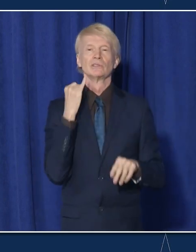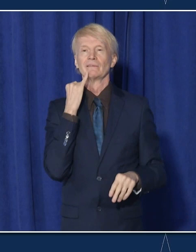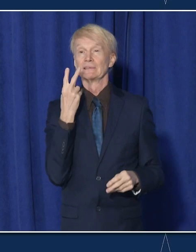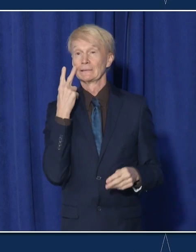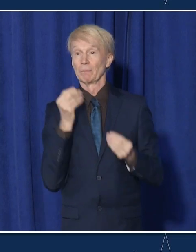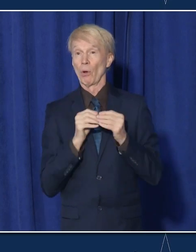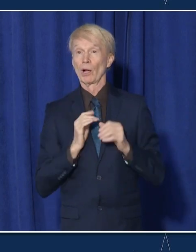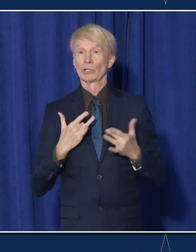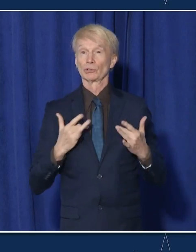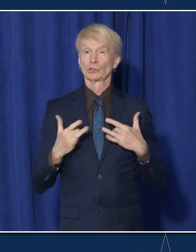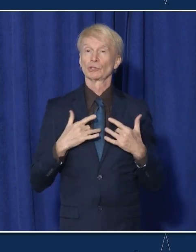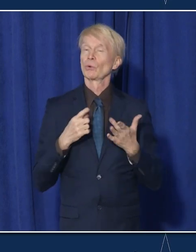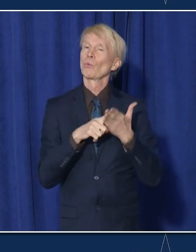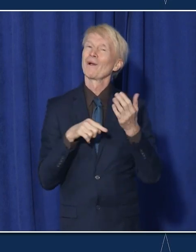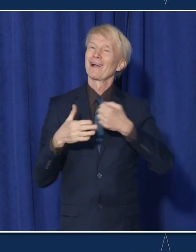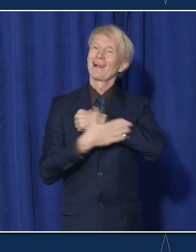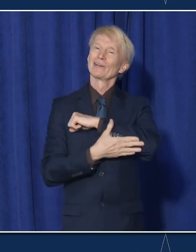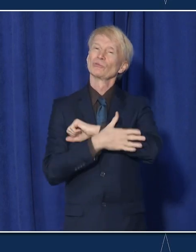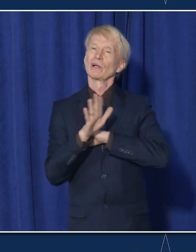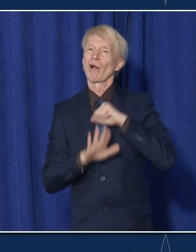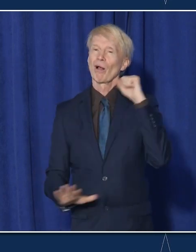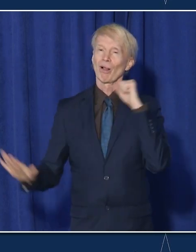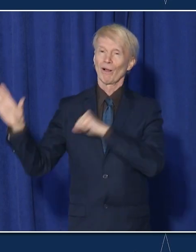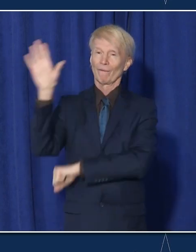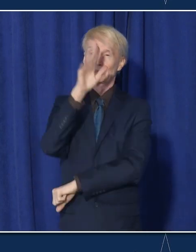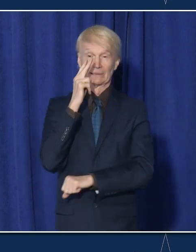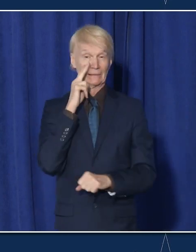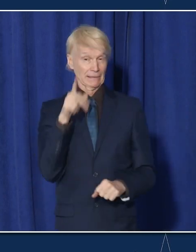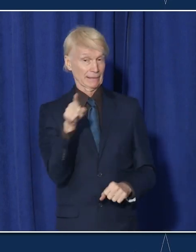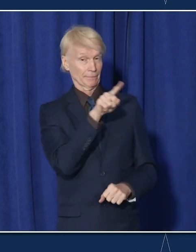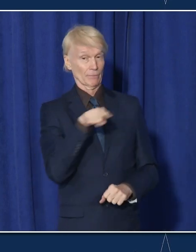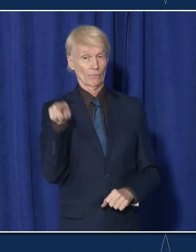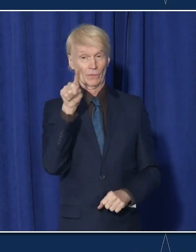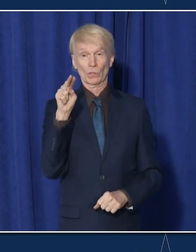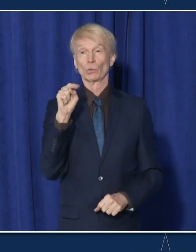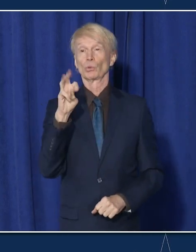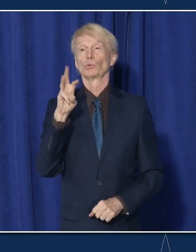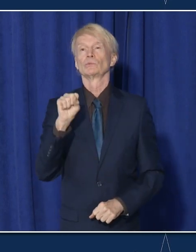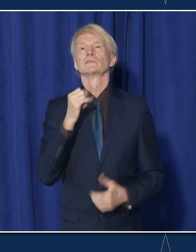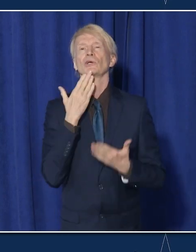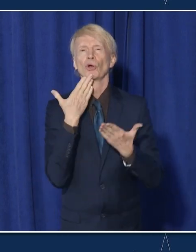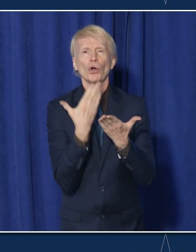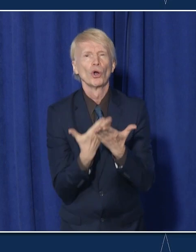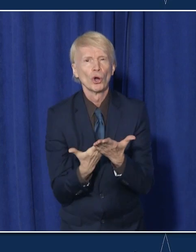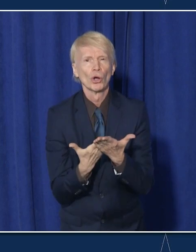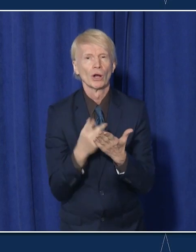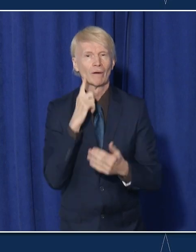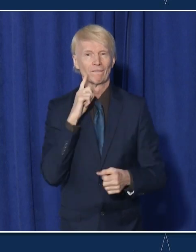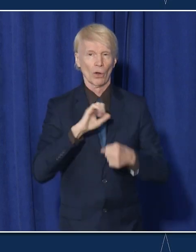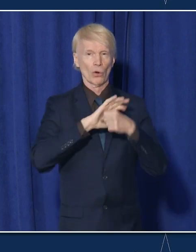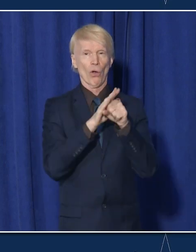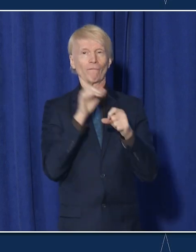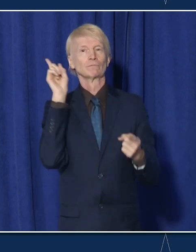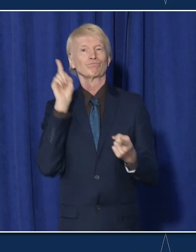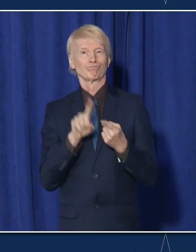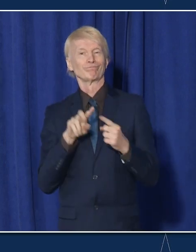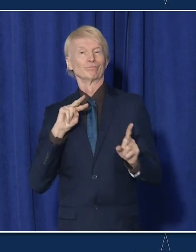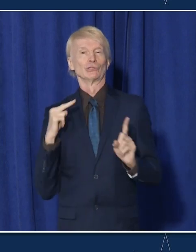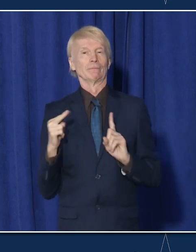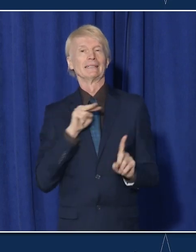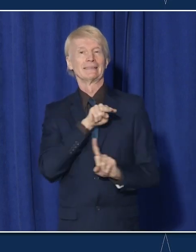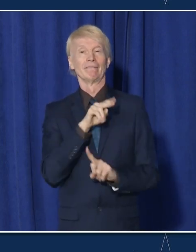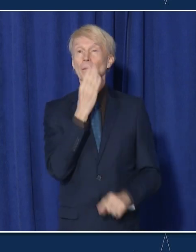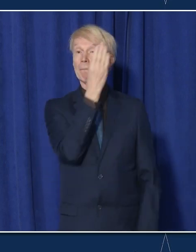concern. So here is what the country is looking like. And again, the news remains good from a COVID perspective. All that you're seeing here